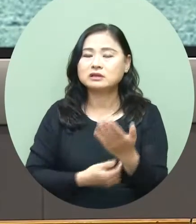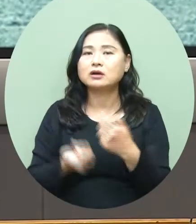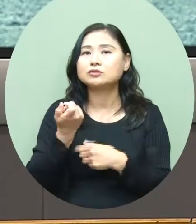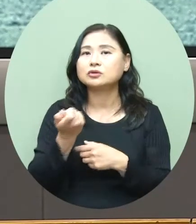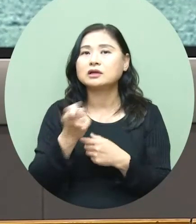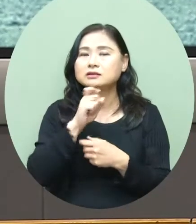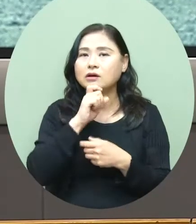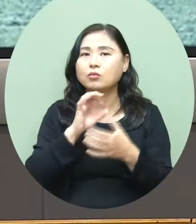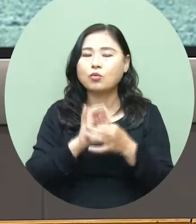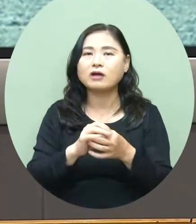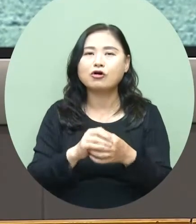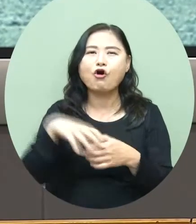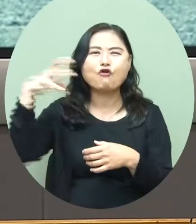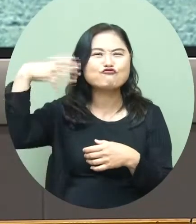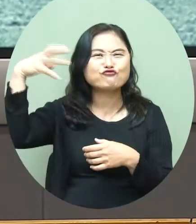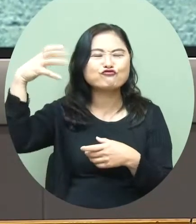schools,